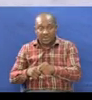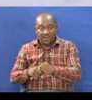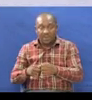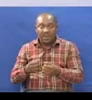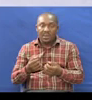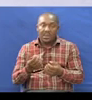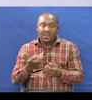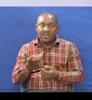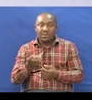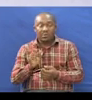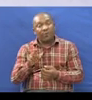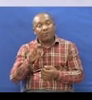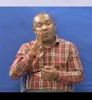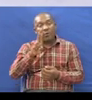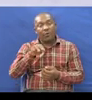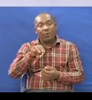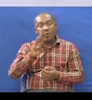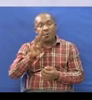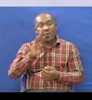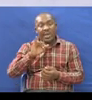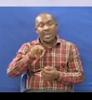called Umwinyi.